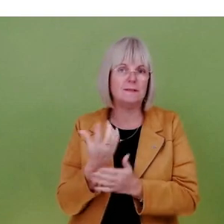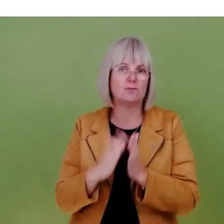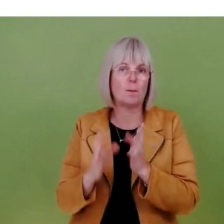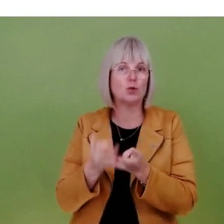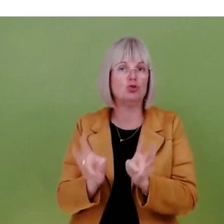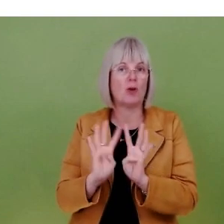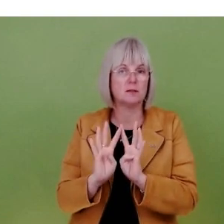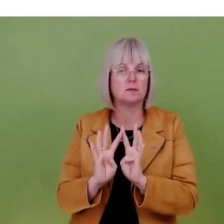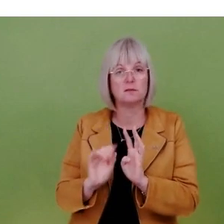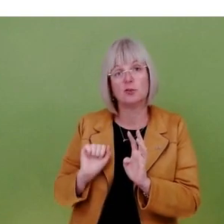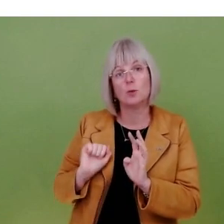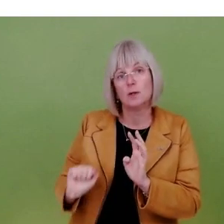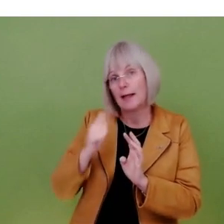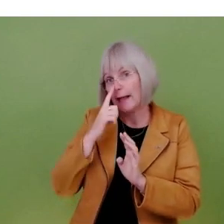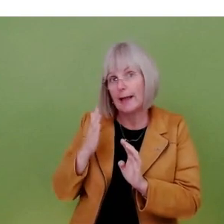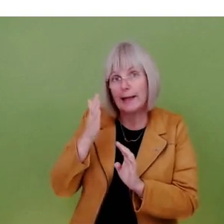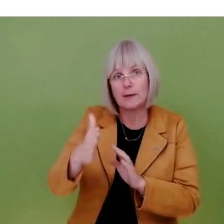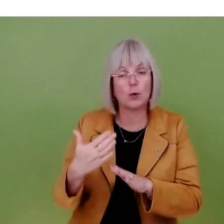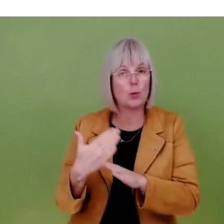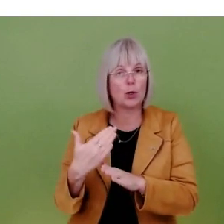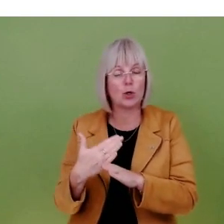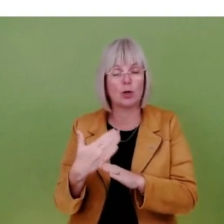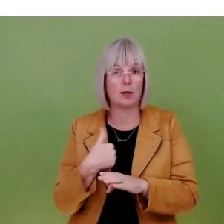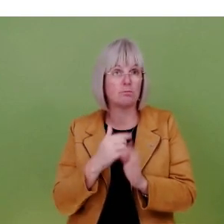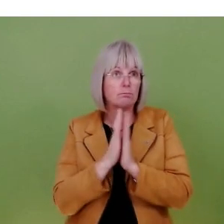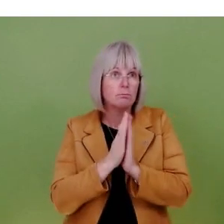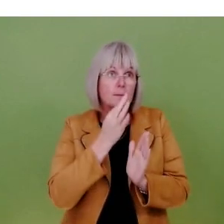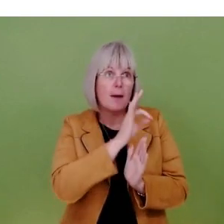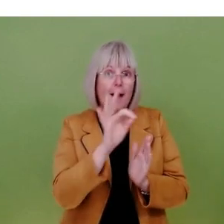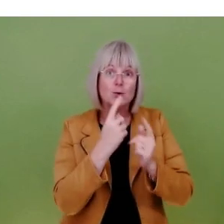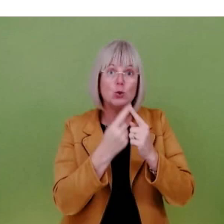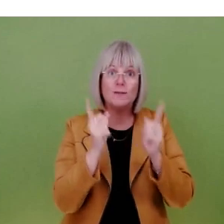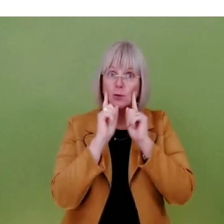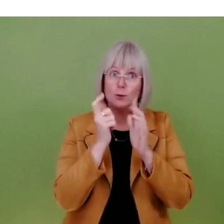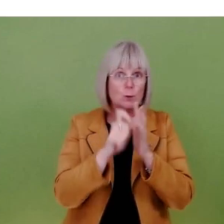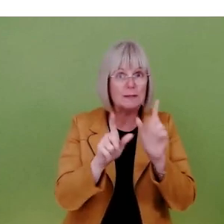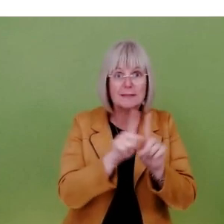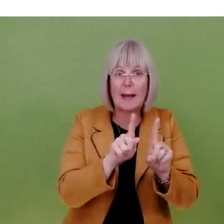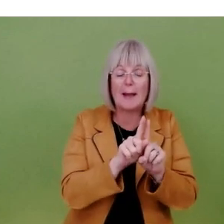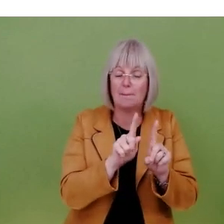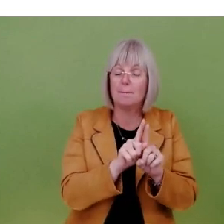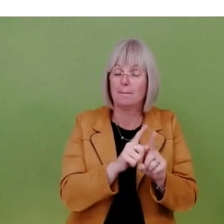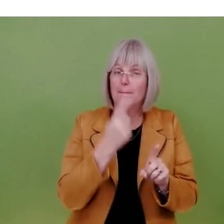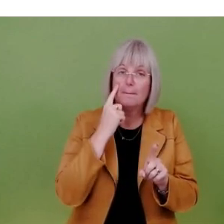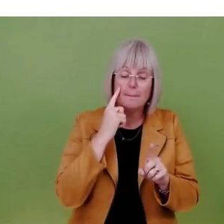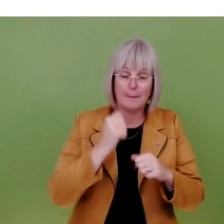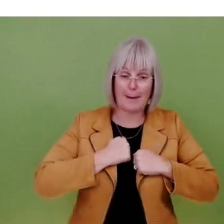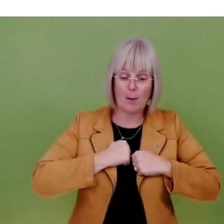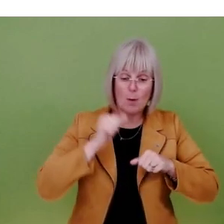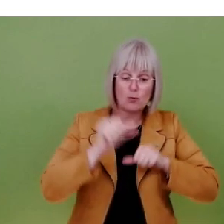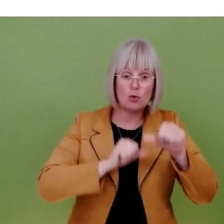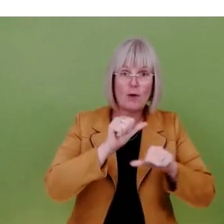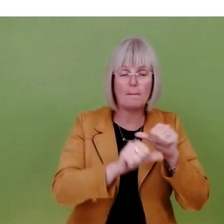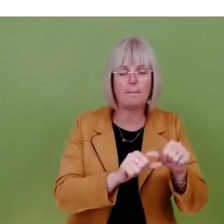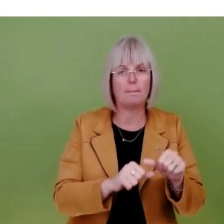work. And indeed, I'm asking universities to do the same, and we're looking at what we can do on our programme. So it's really important that we're helping people to start